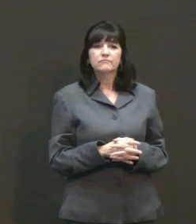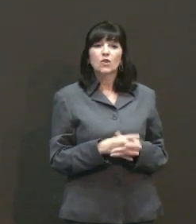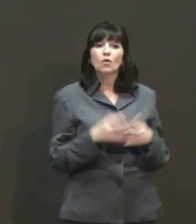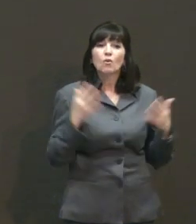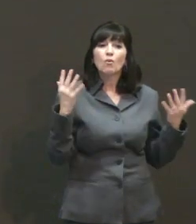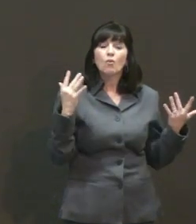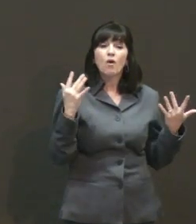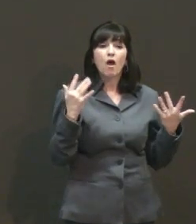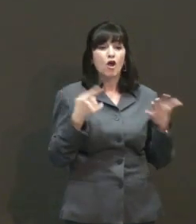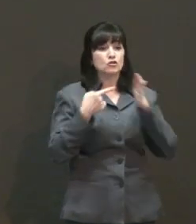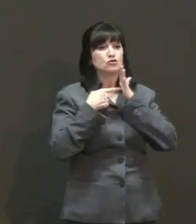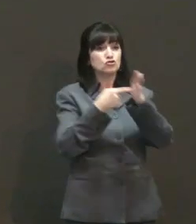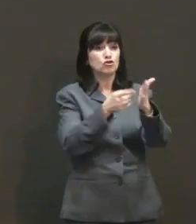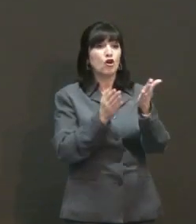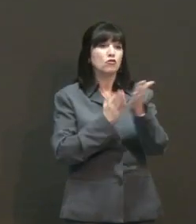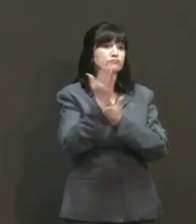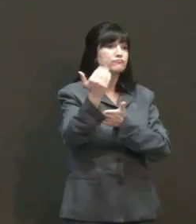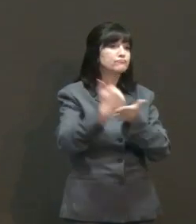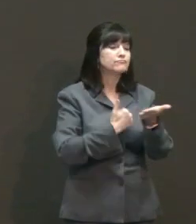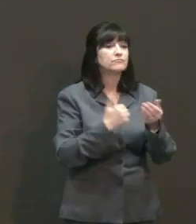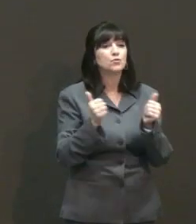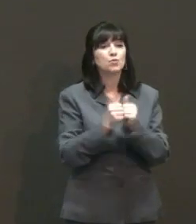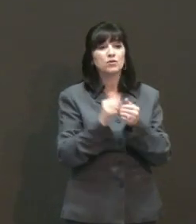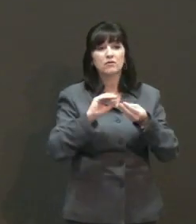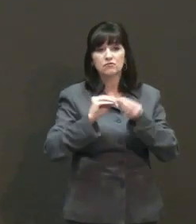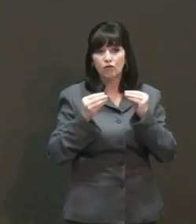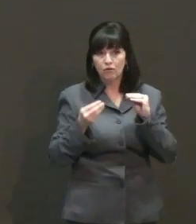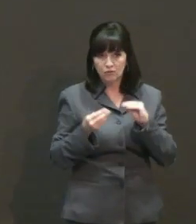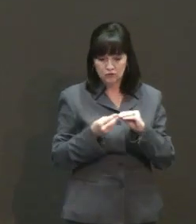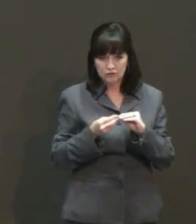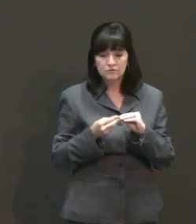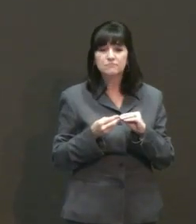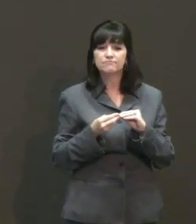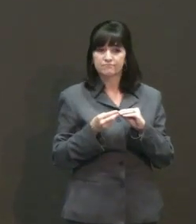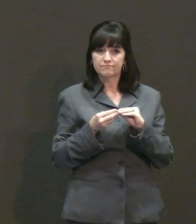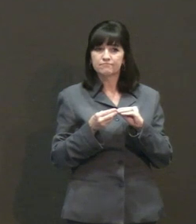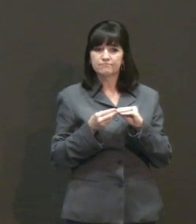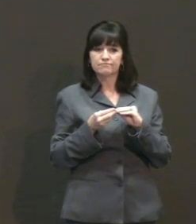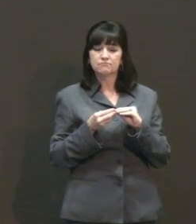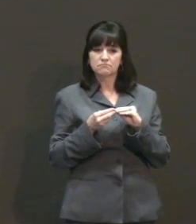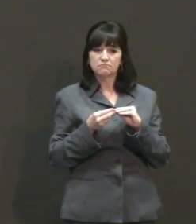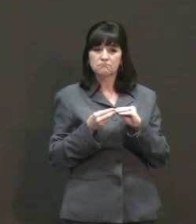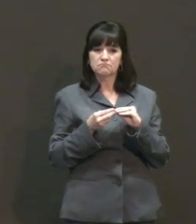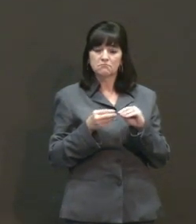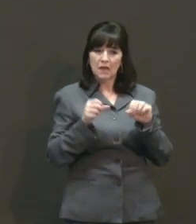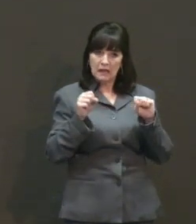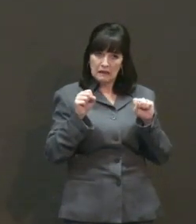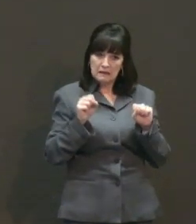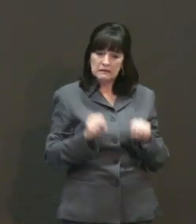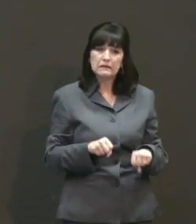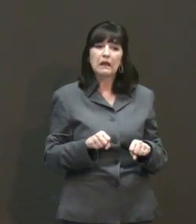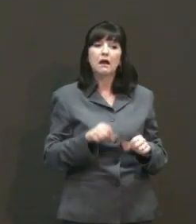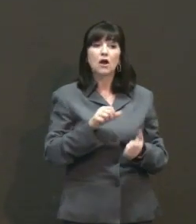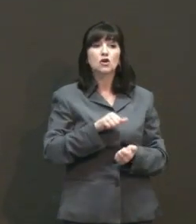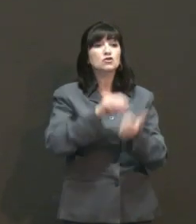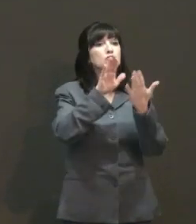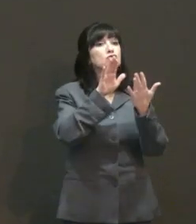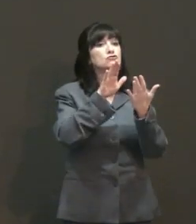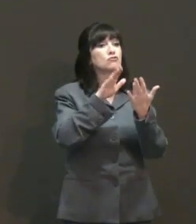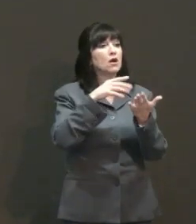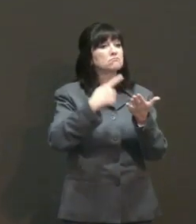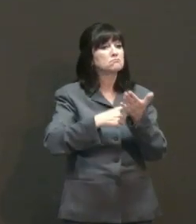with numbers. That's something that could be addressed in an upcoming legislative session here,